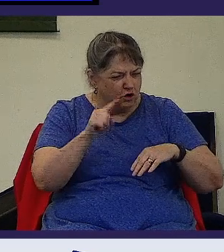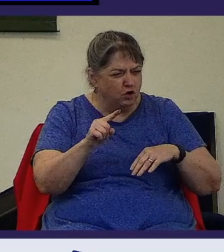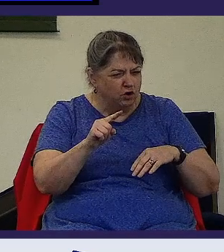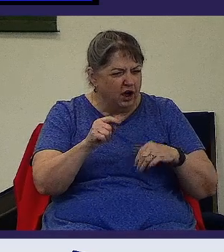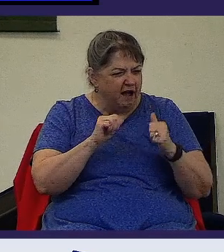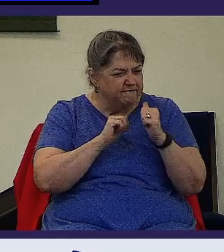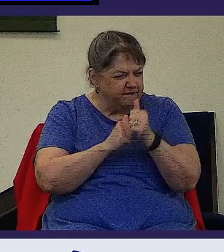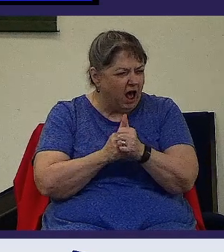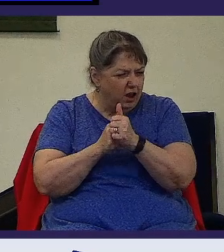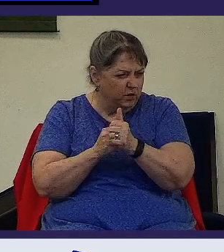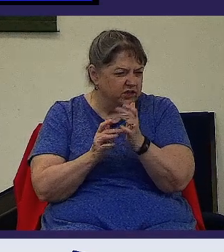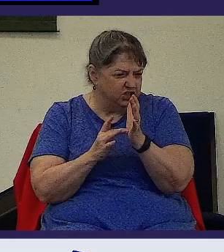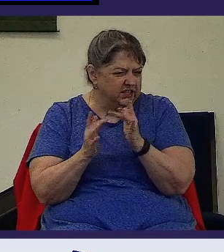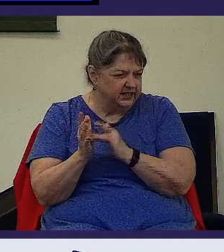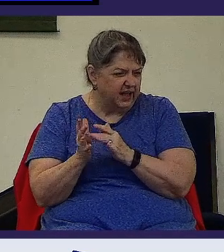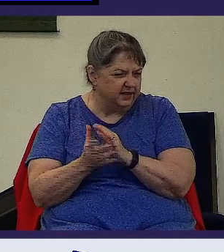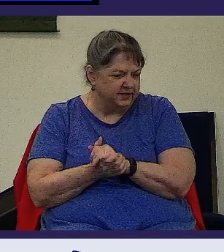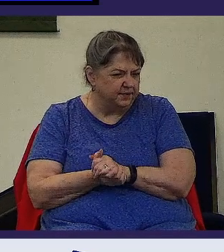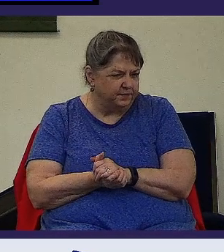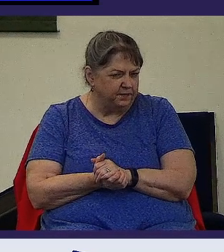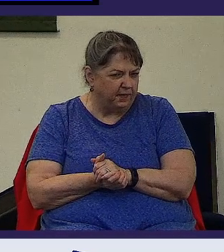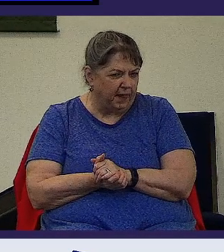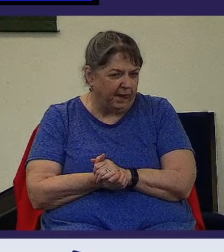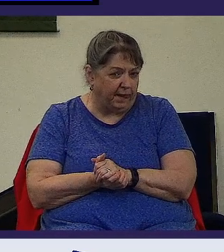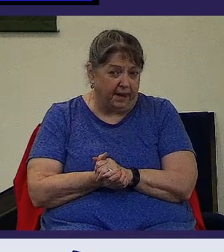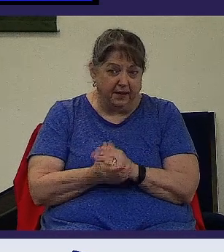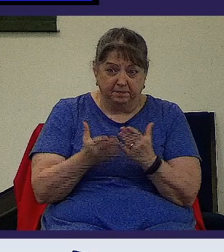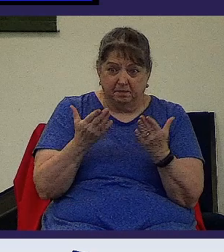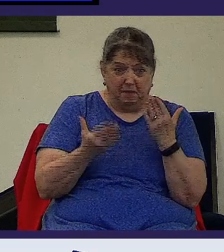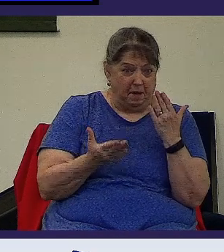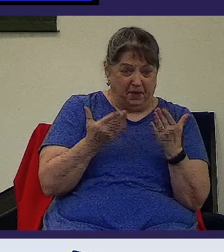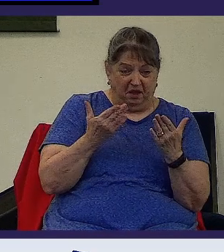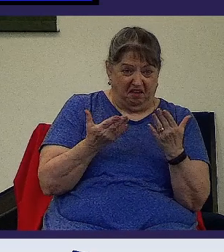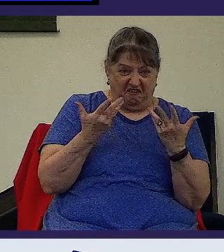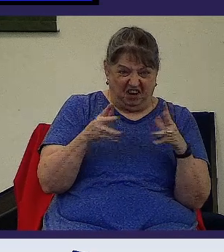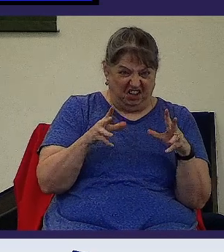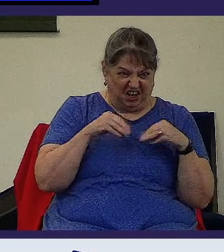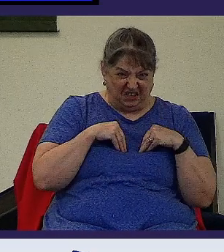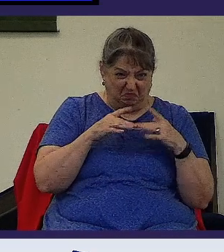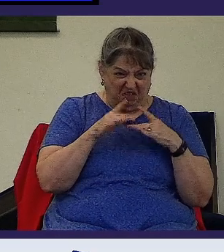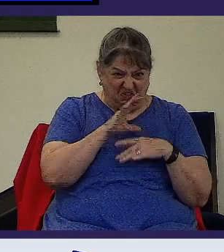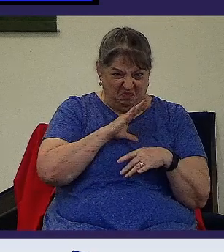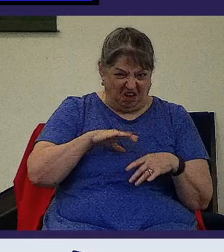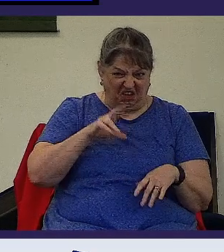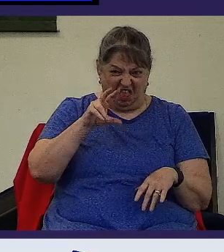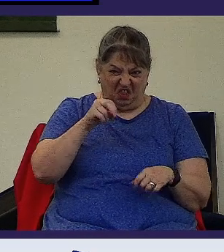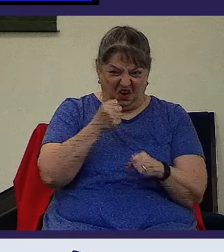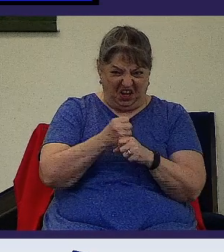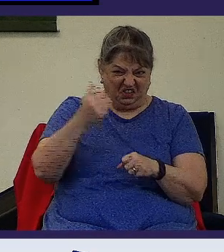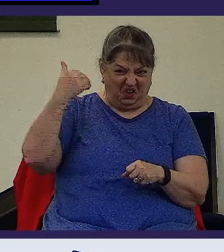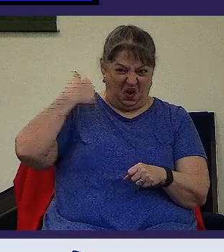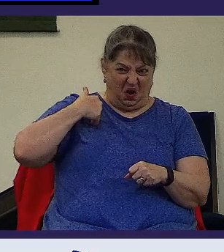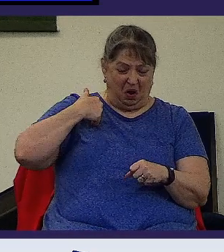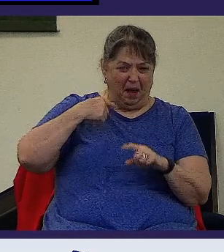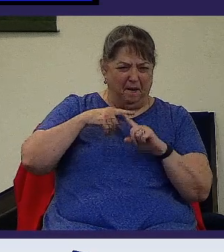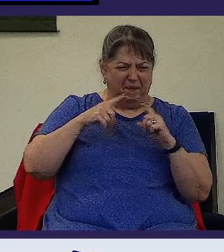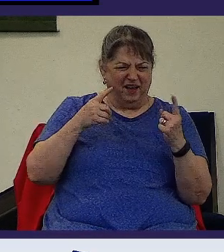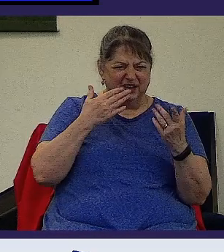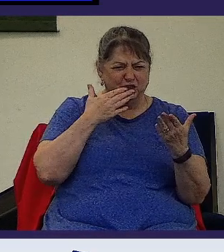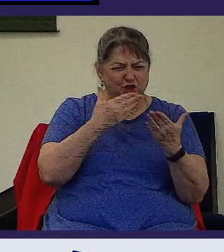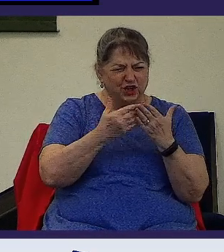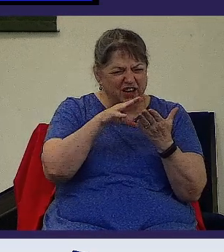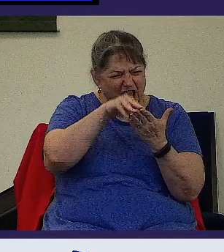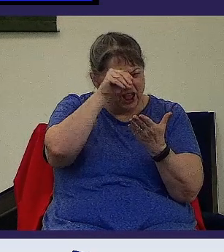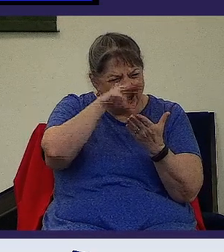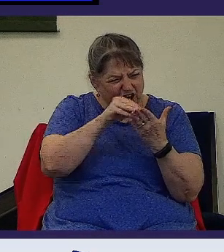then work with others so you don't have to be you know you can be 30 years in the lord and still say hey you know what i want to go through those foundational things again it's been a long